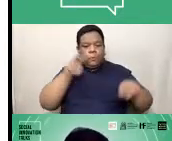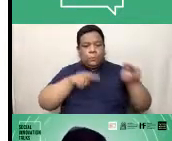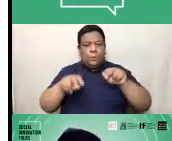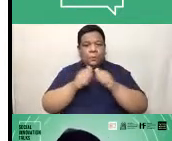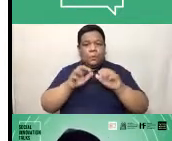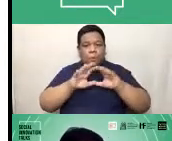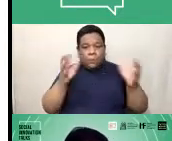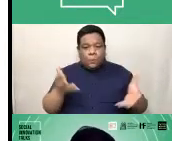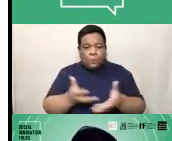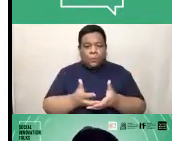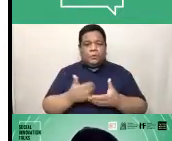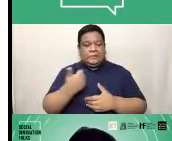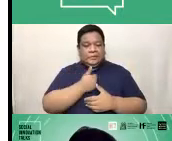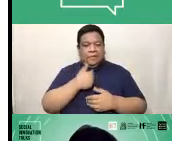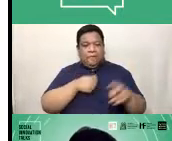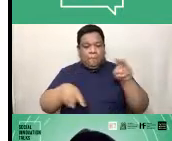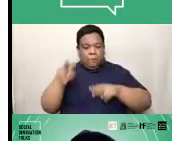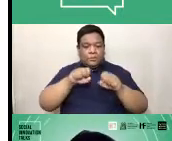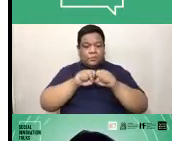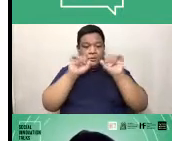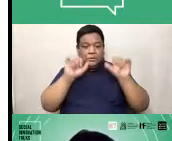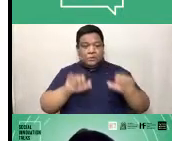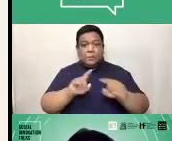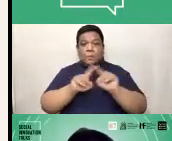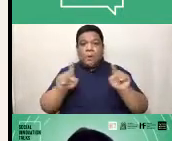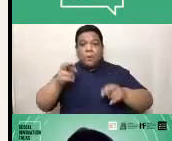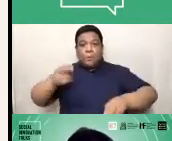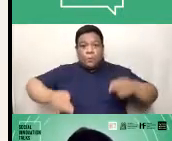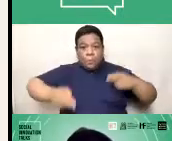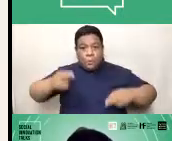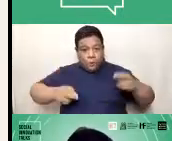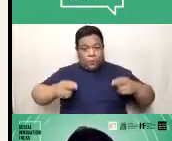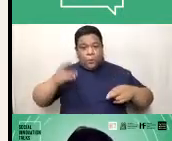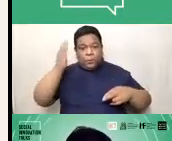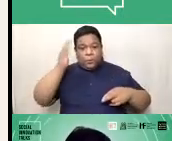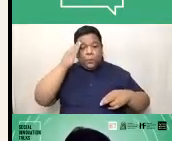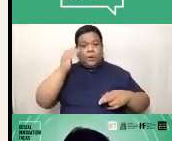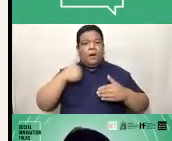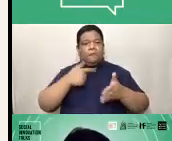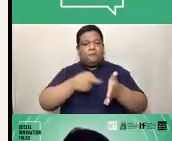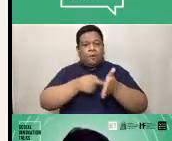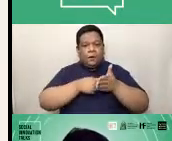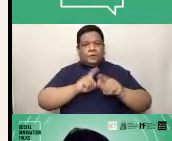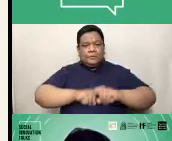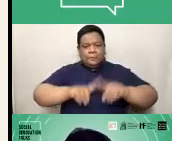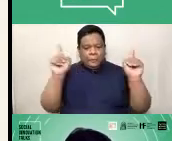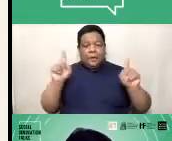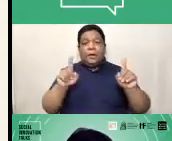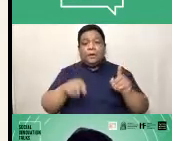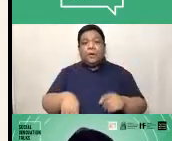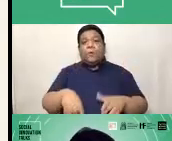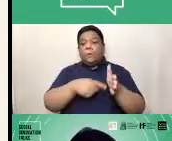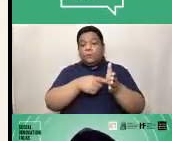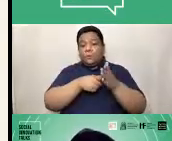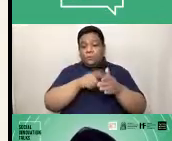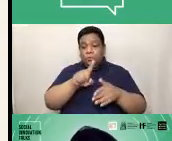our self-monitoring mechanism. But for robots, they require something different. In order for robots to understand